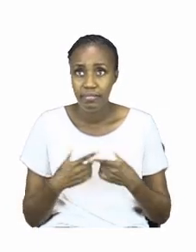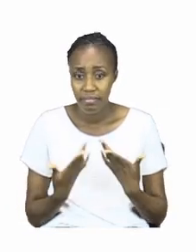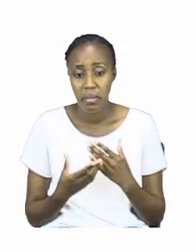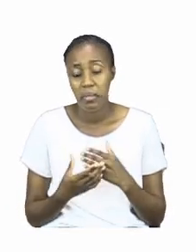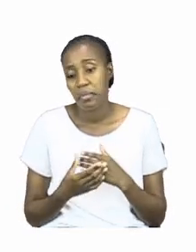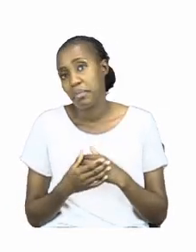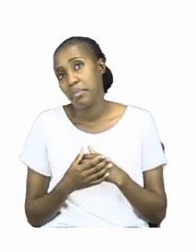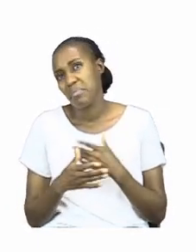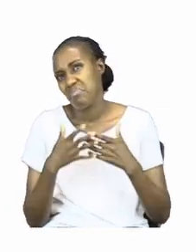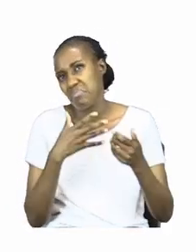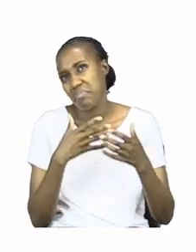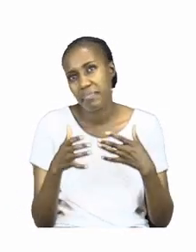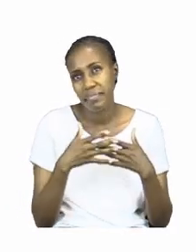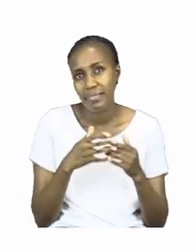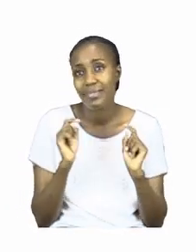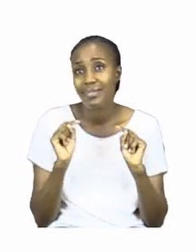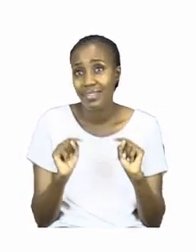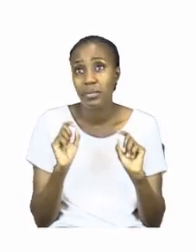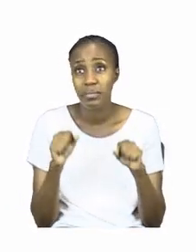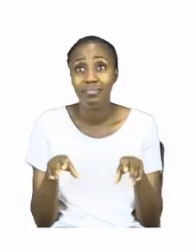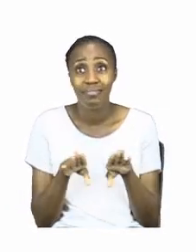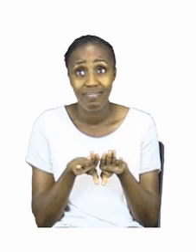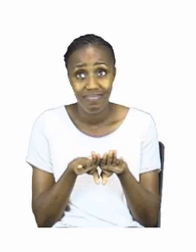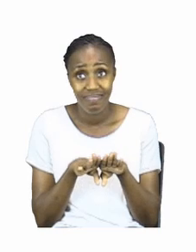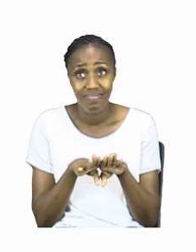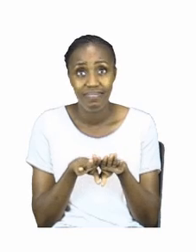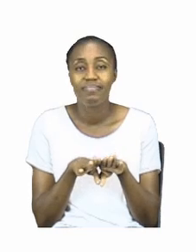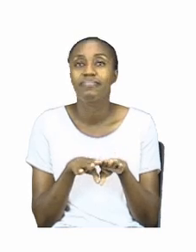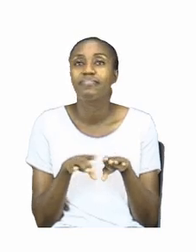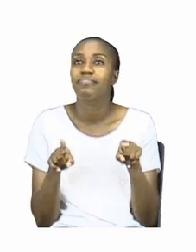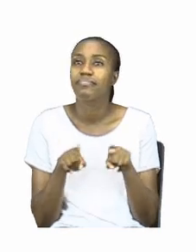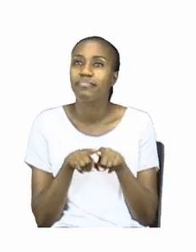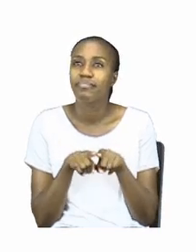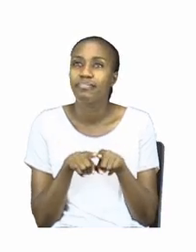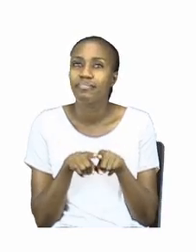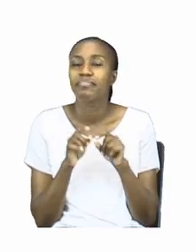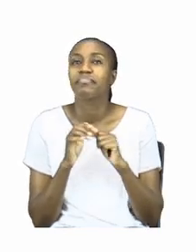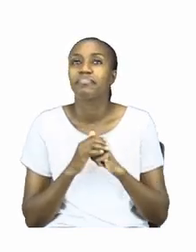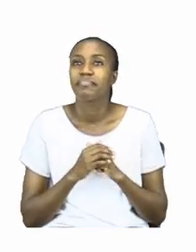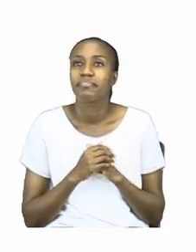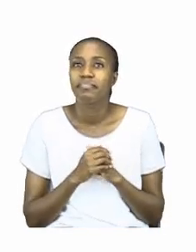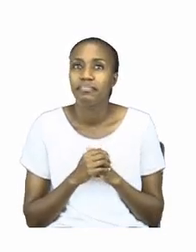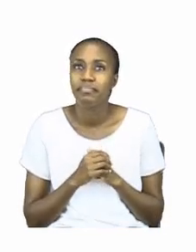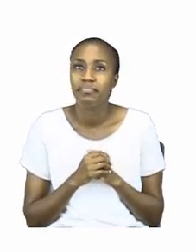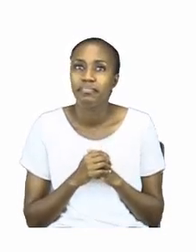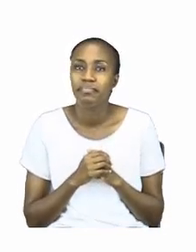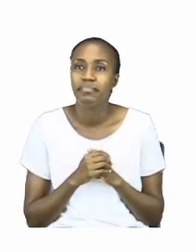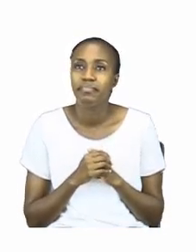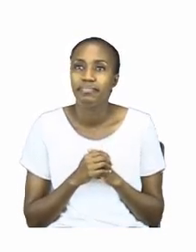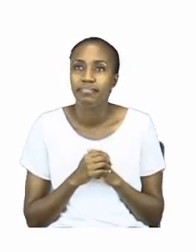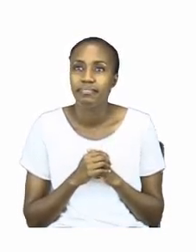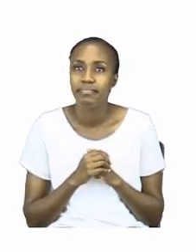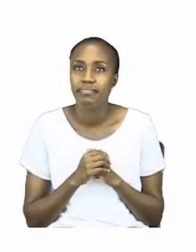plant. Now you can even use these materials to make your collage so that you can